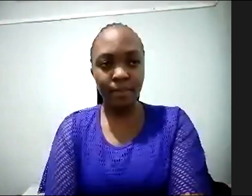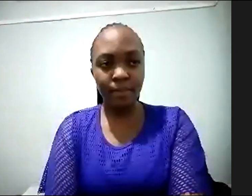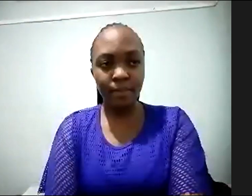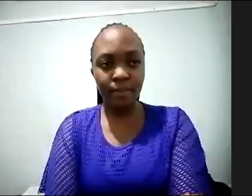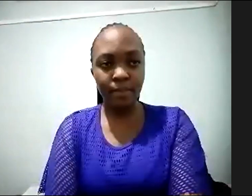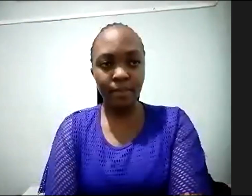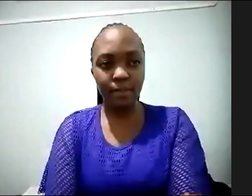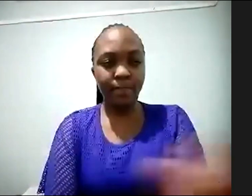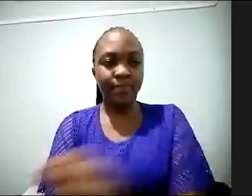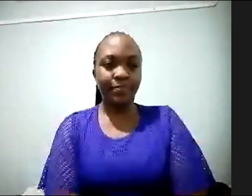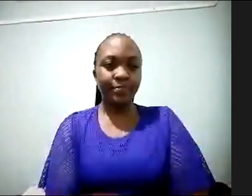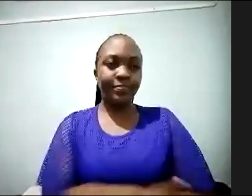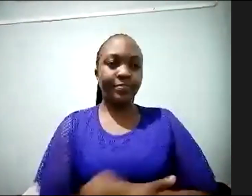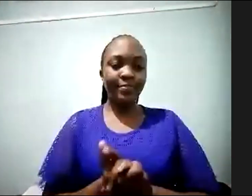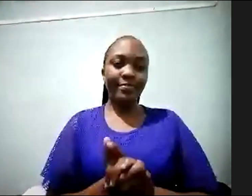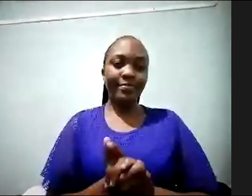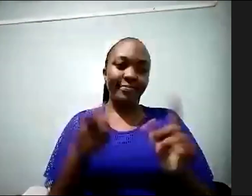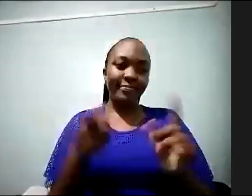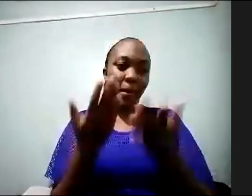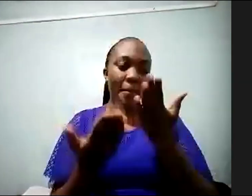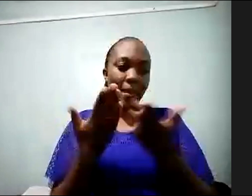Maybe from the discussion that we've had